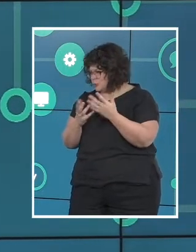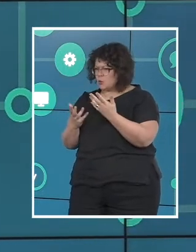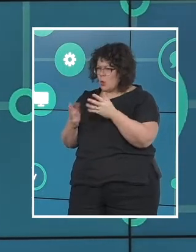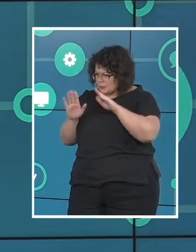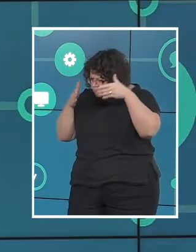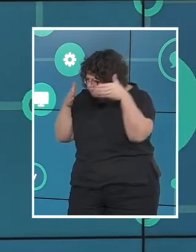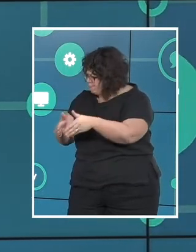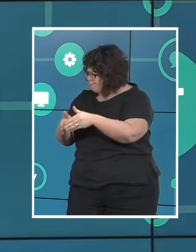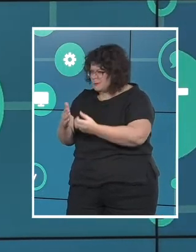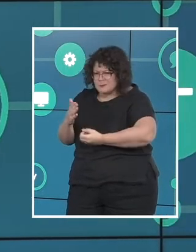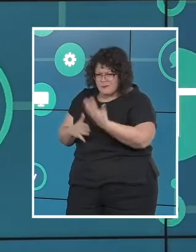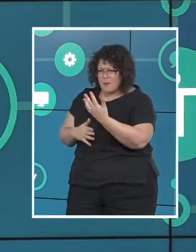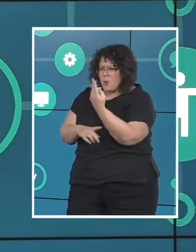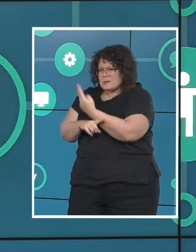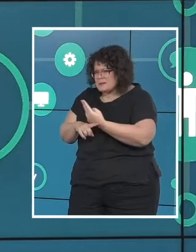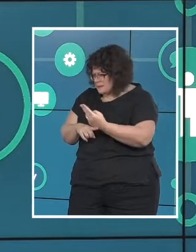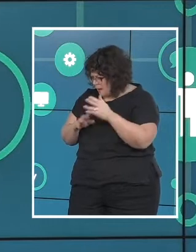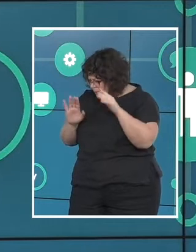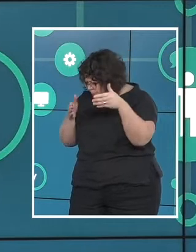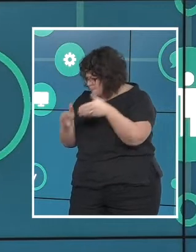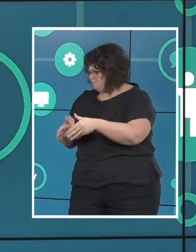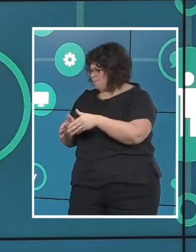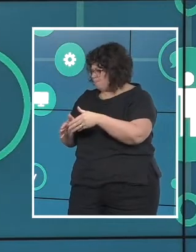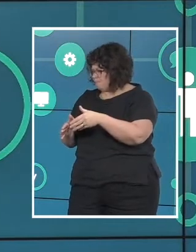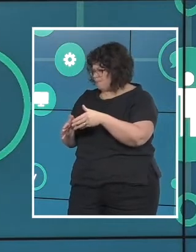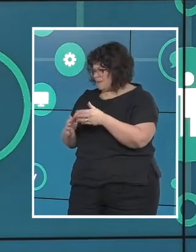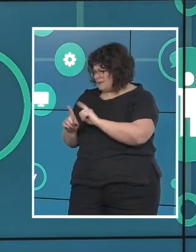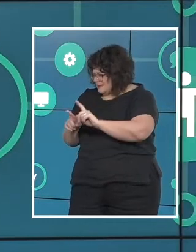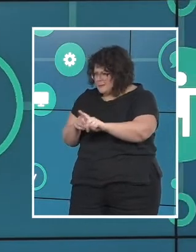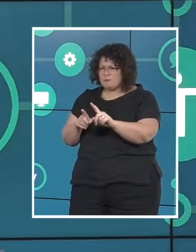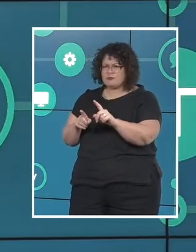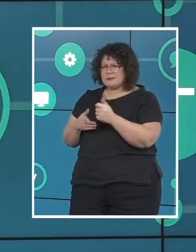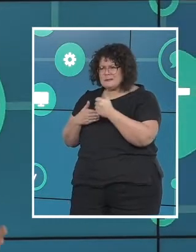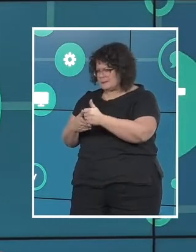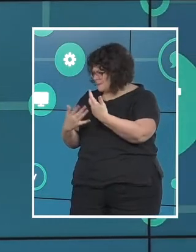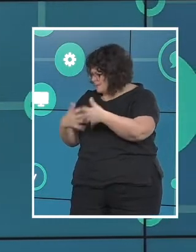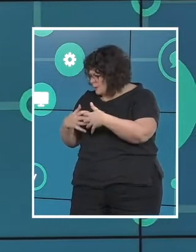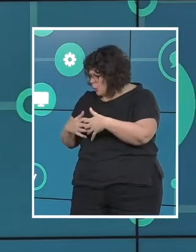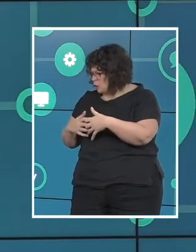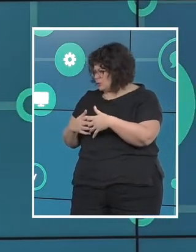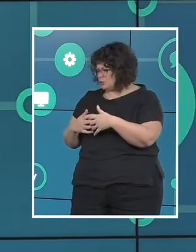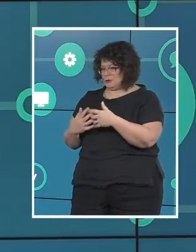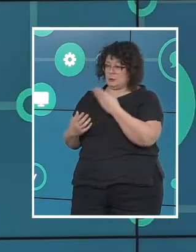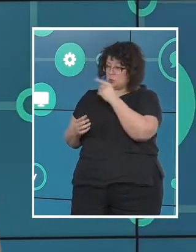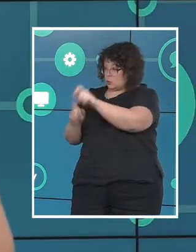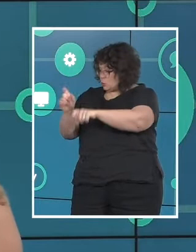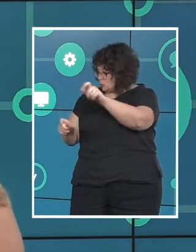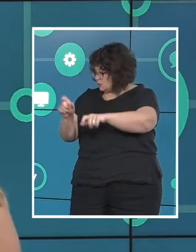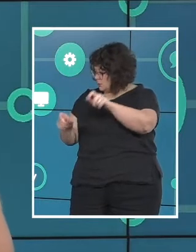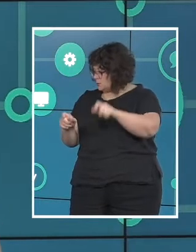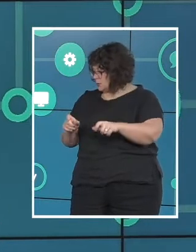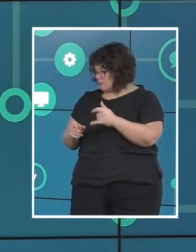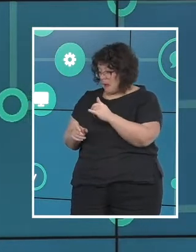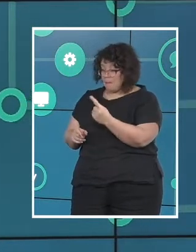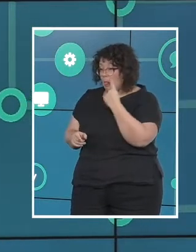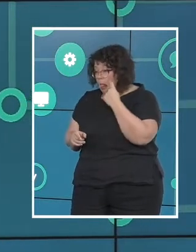to our websites and apps with. And we use that assistive technology from ideation to implementation. So we make